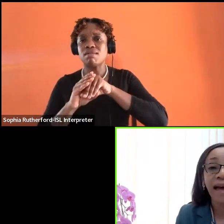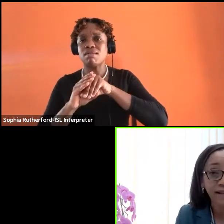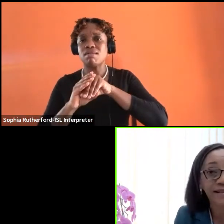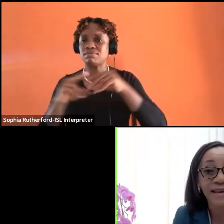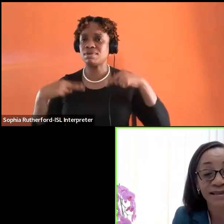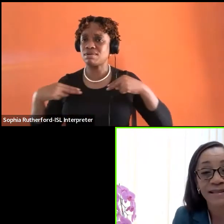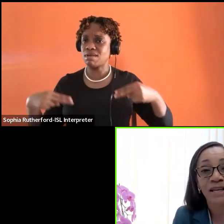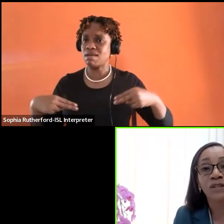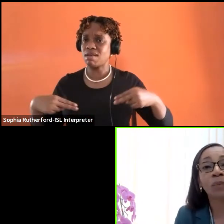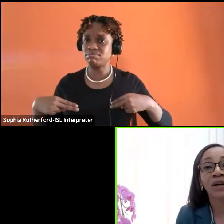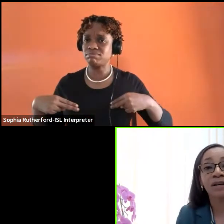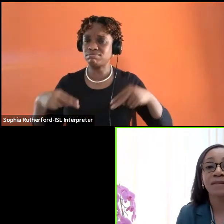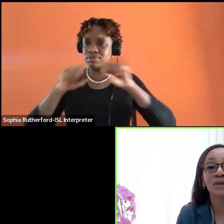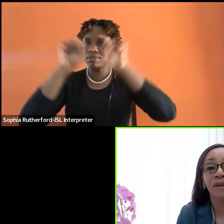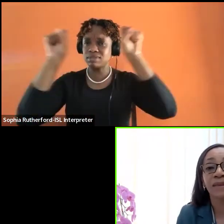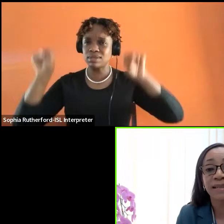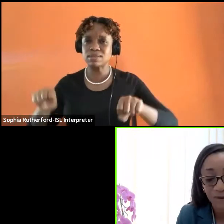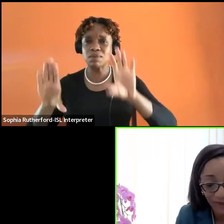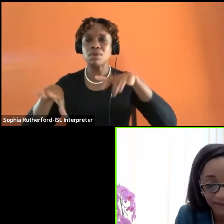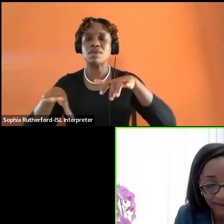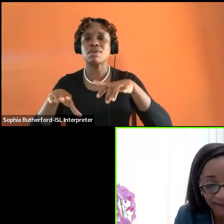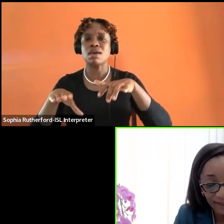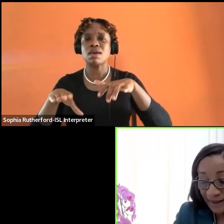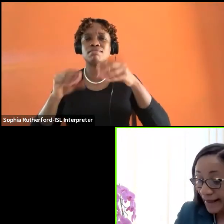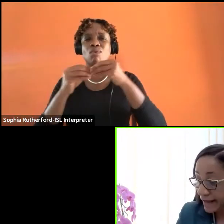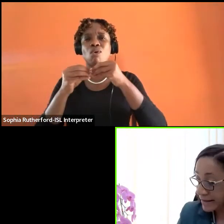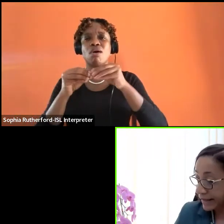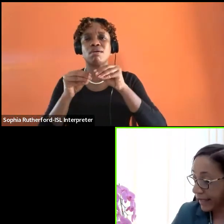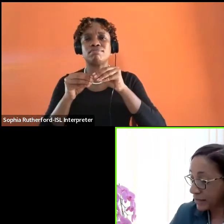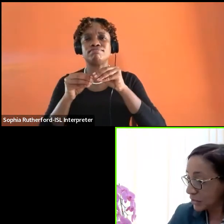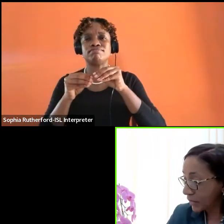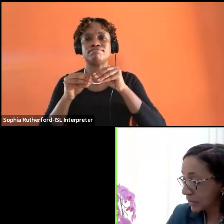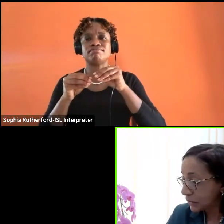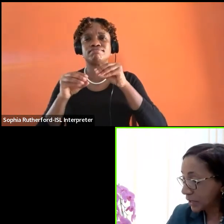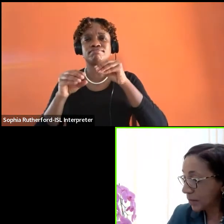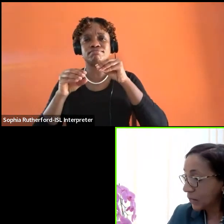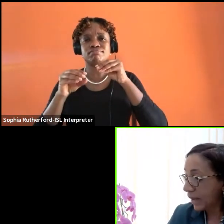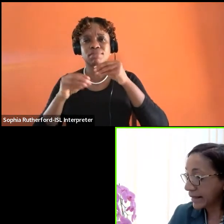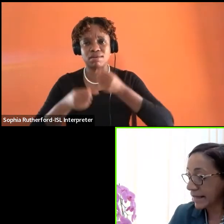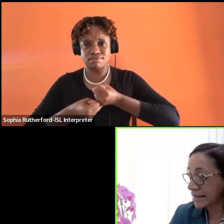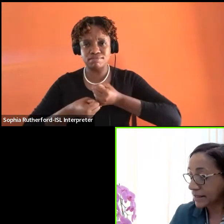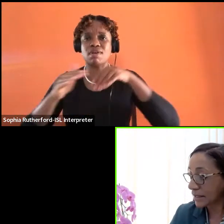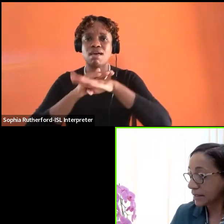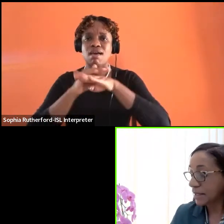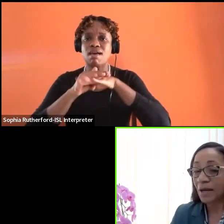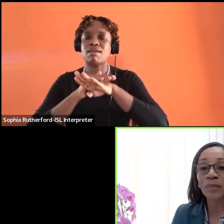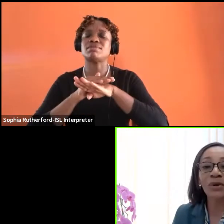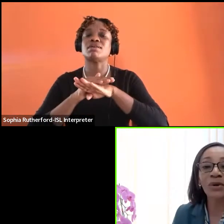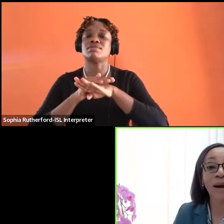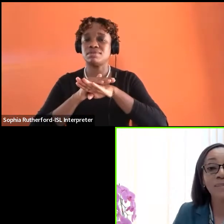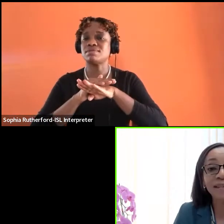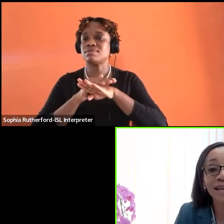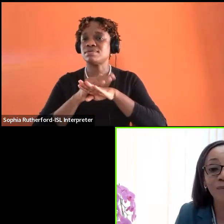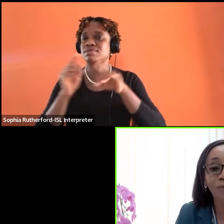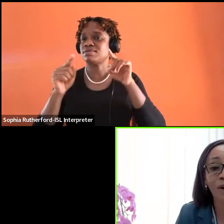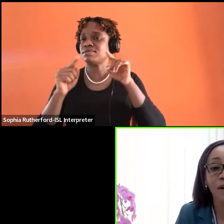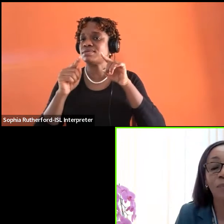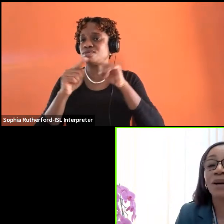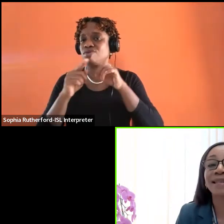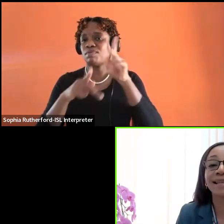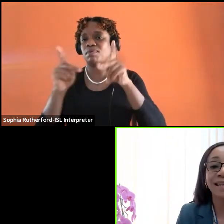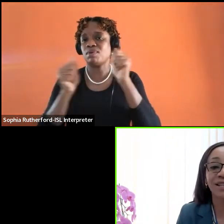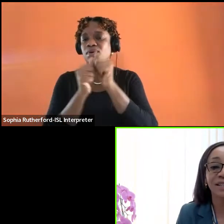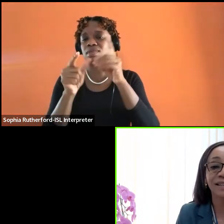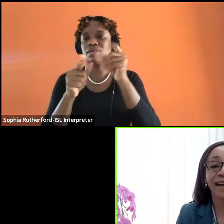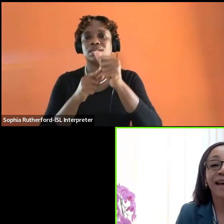provide access to persons with disability. Thanks again to the UWI Dental Program team for